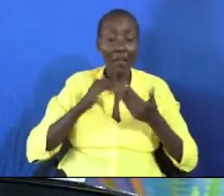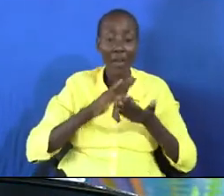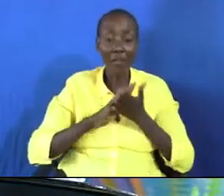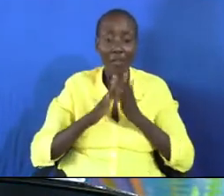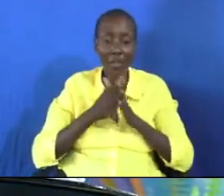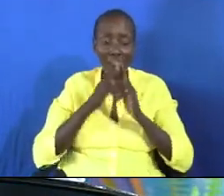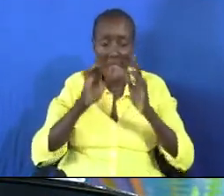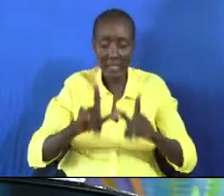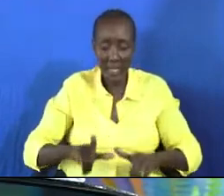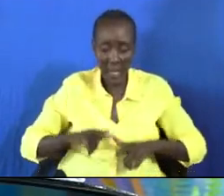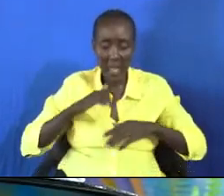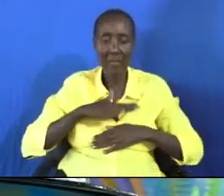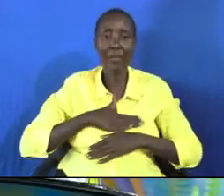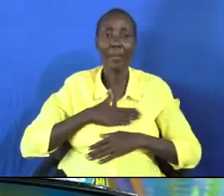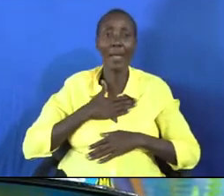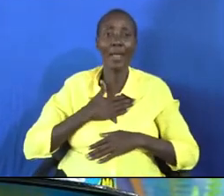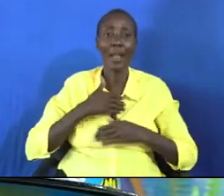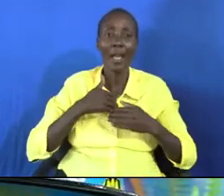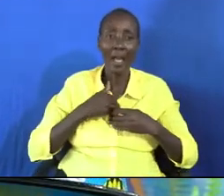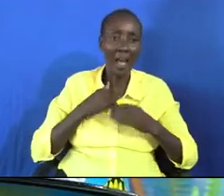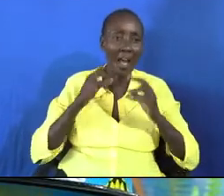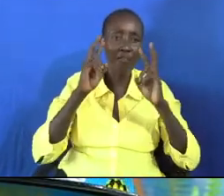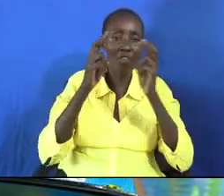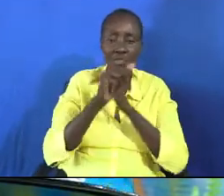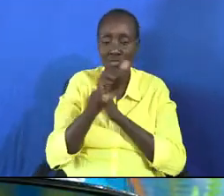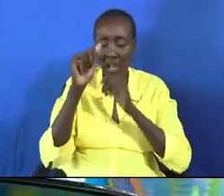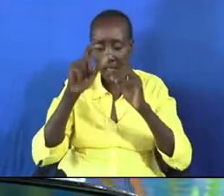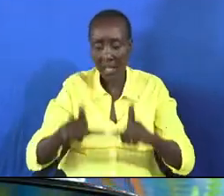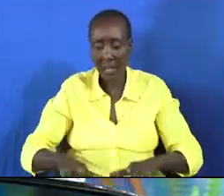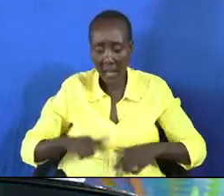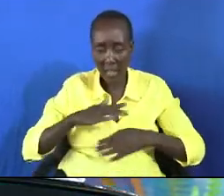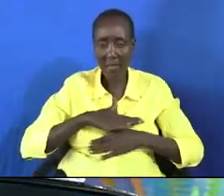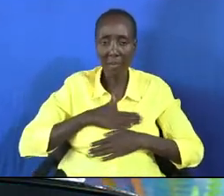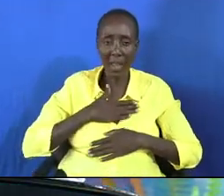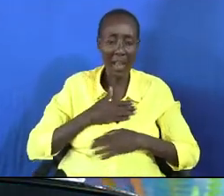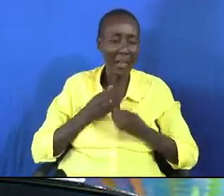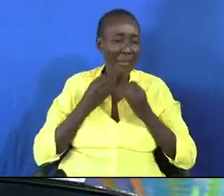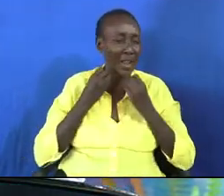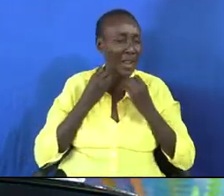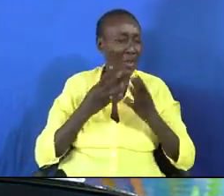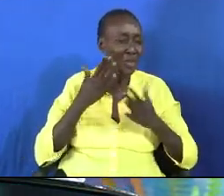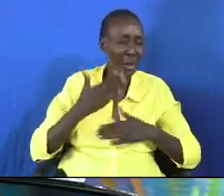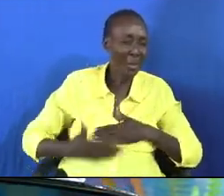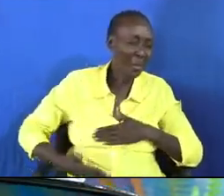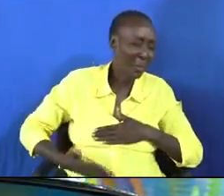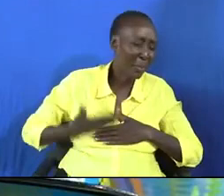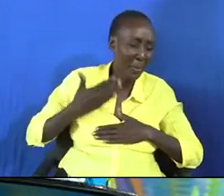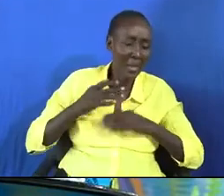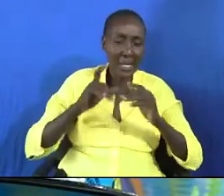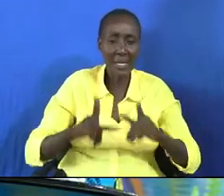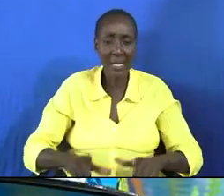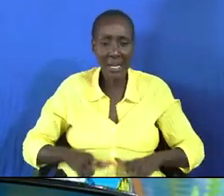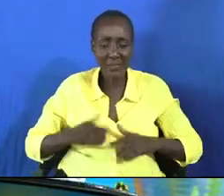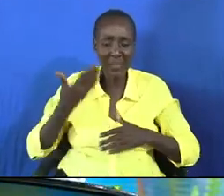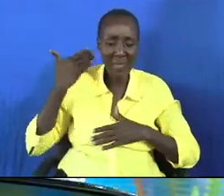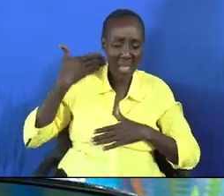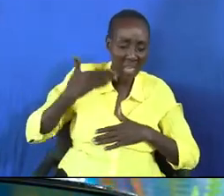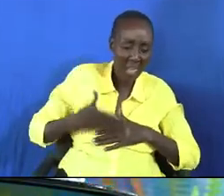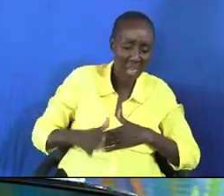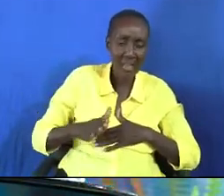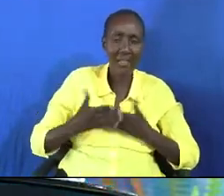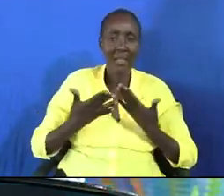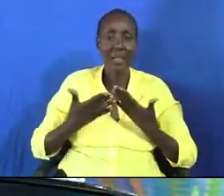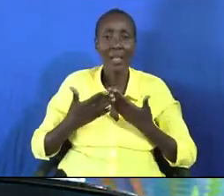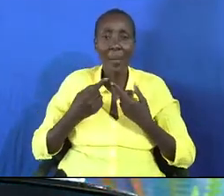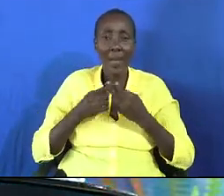in my life. I have anger issues in my life. I have a lot of bitterness. I have a lot of resentment. I